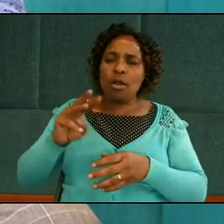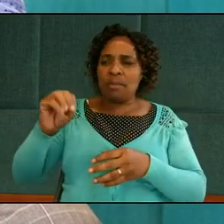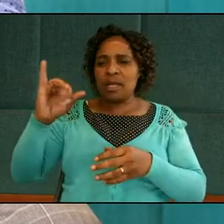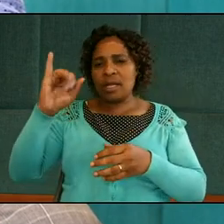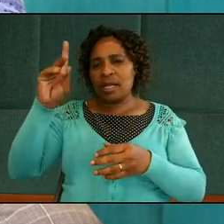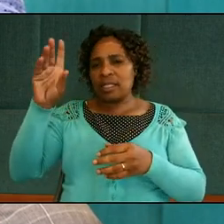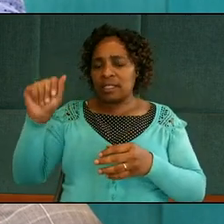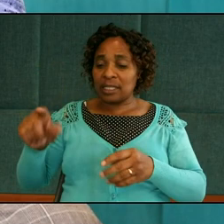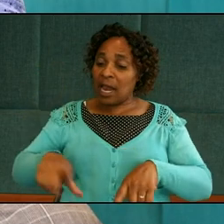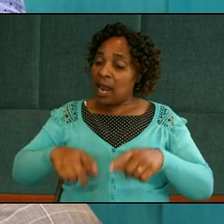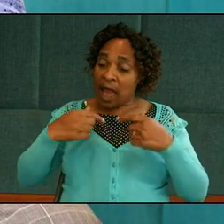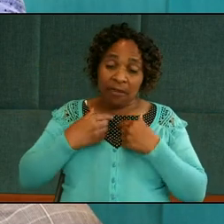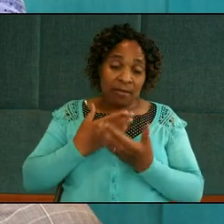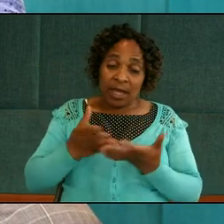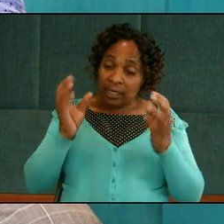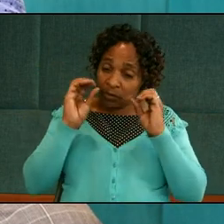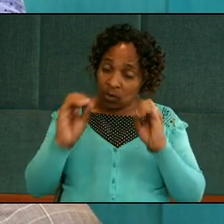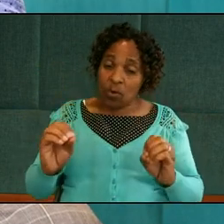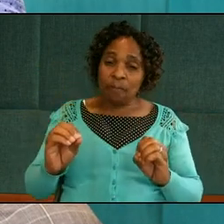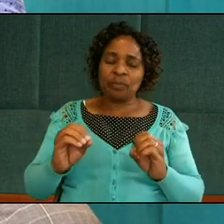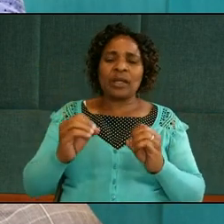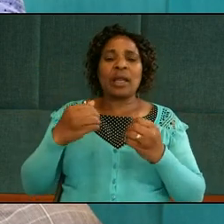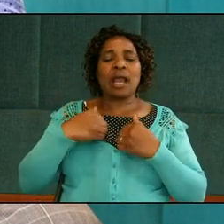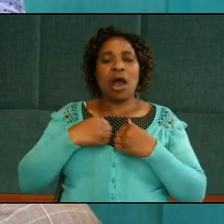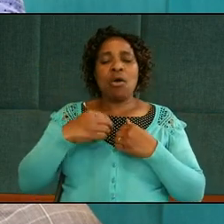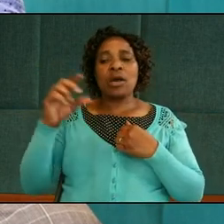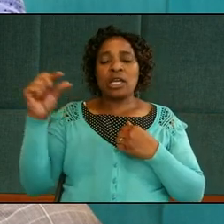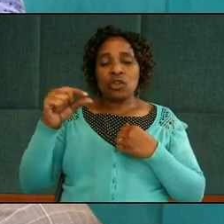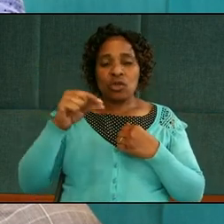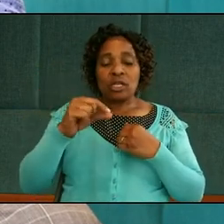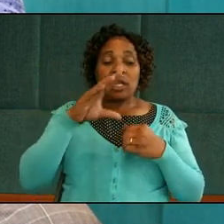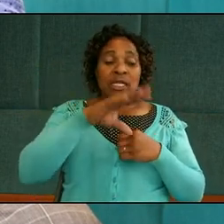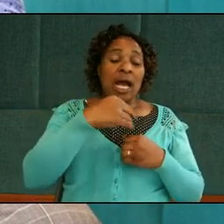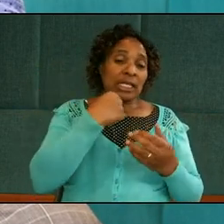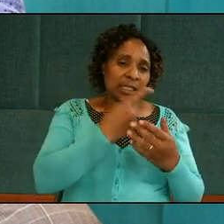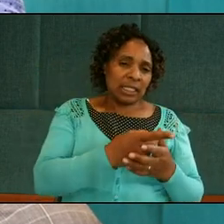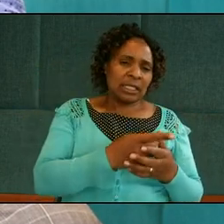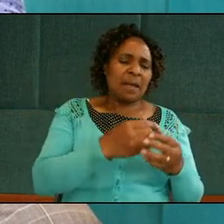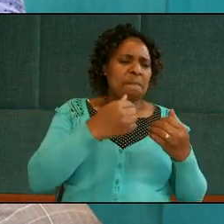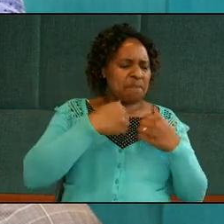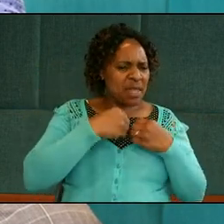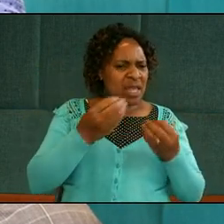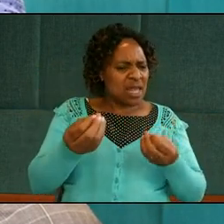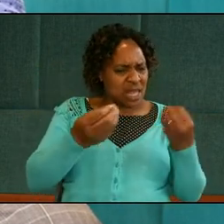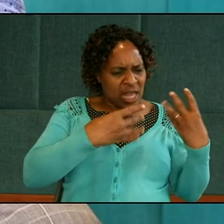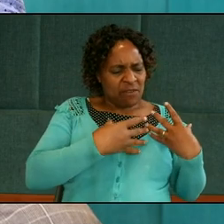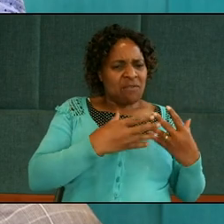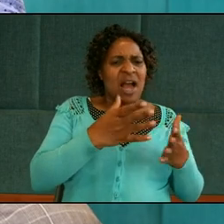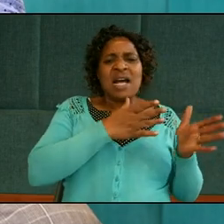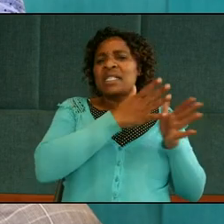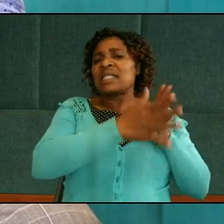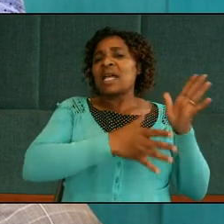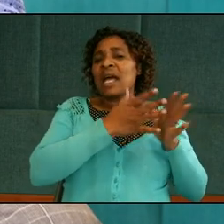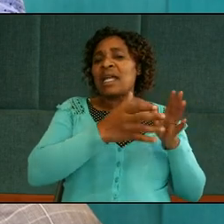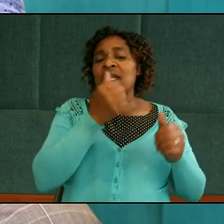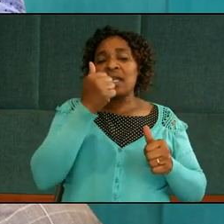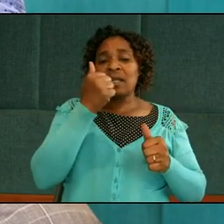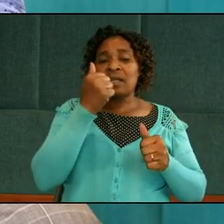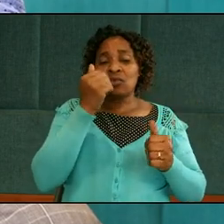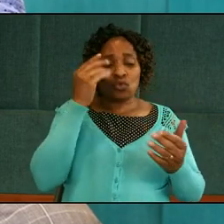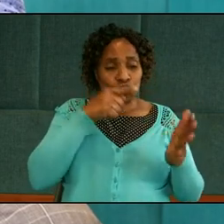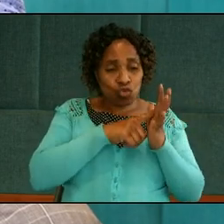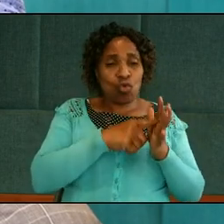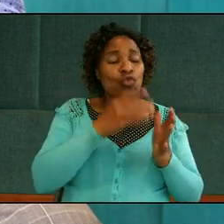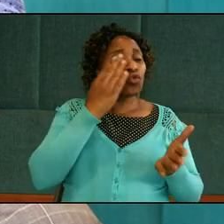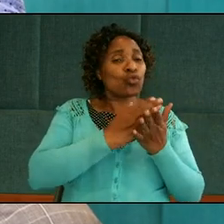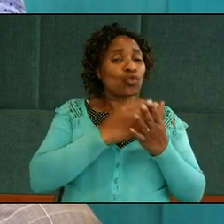alive." Gideon replied, "If now I have found favor in your eyes, give me a sign that it is really you talking to me." The